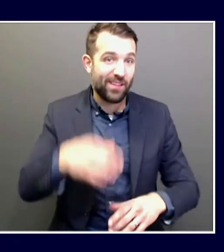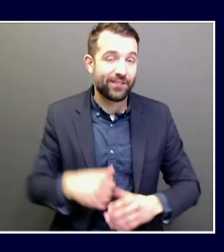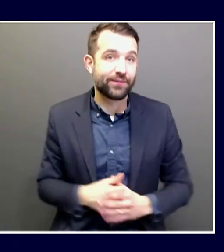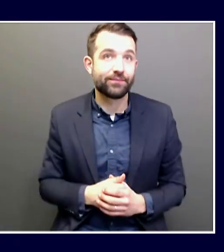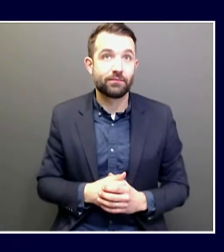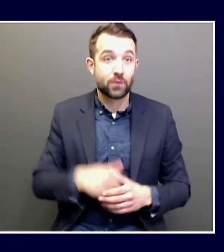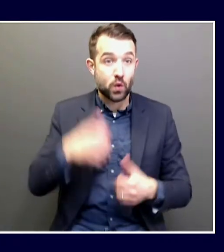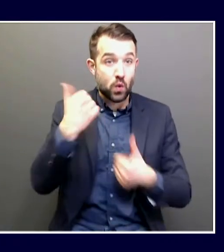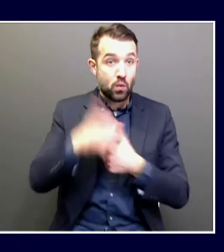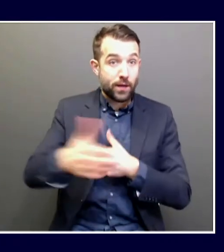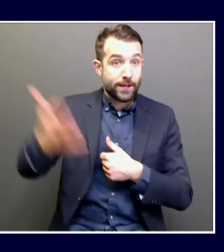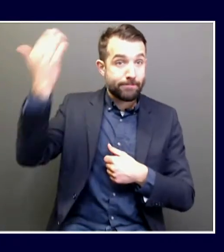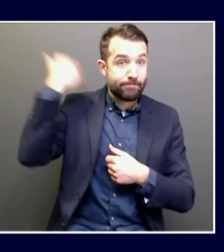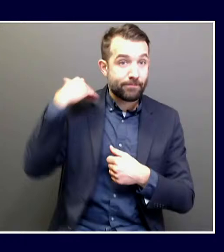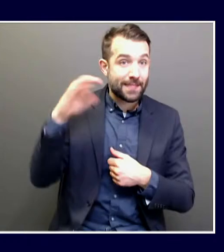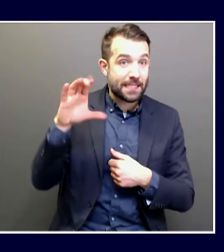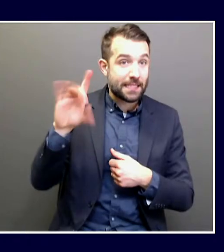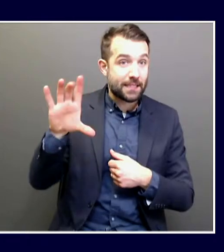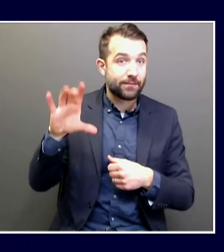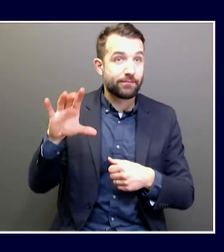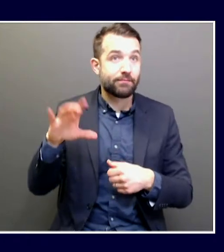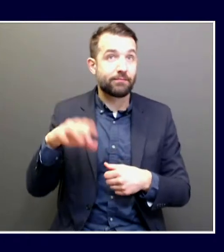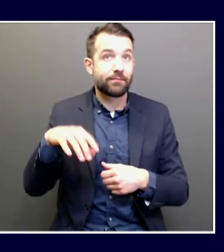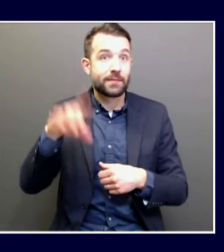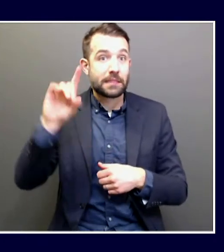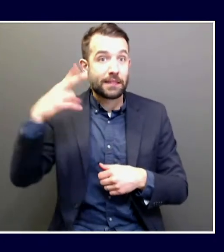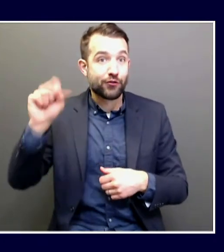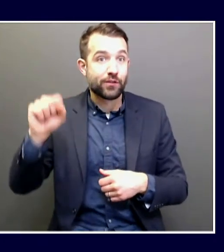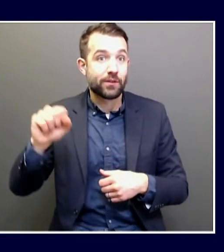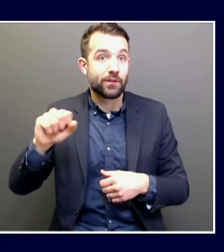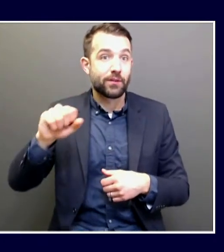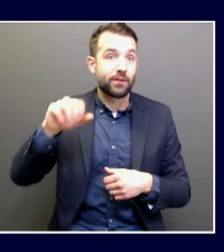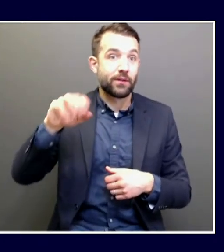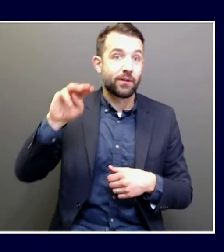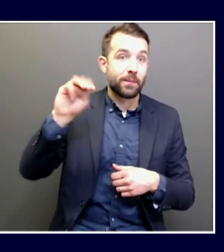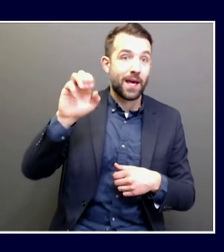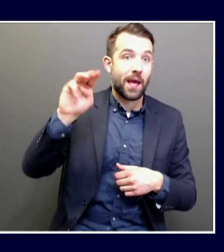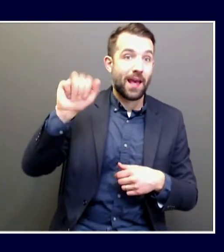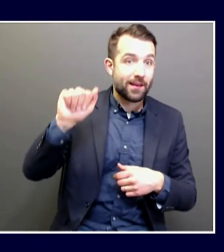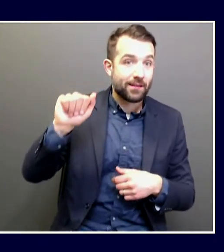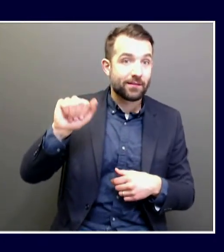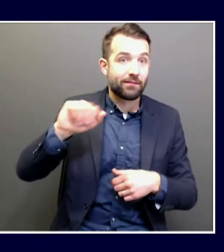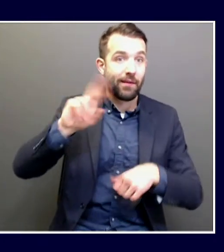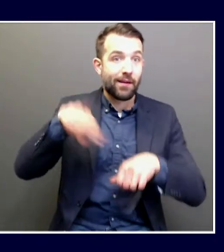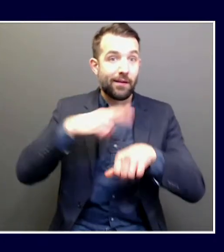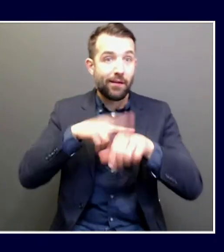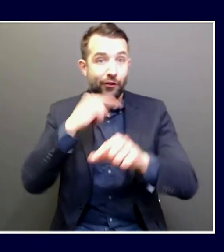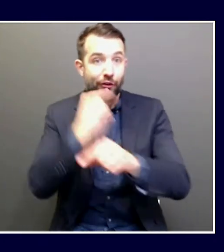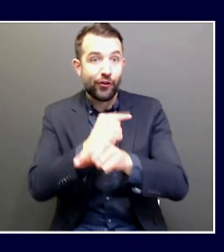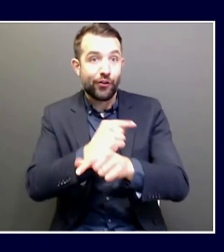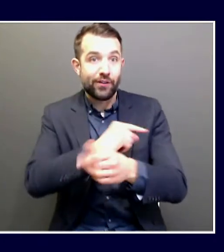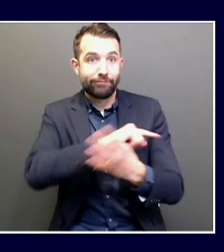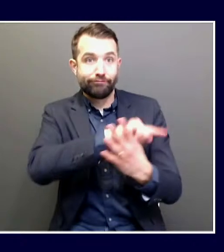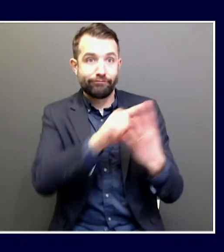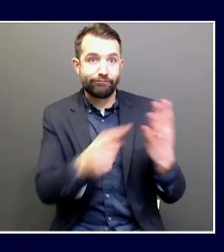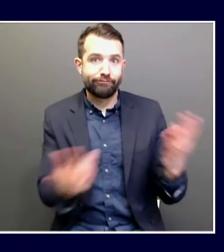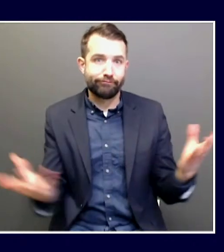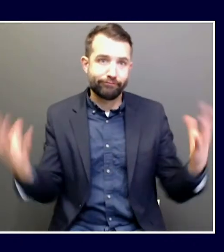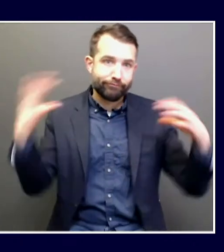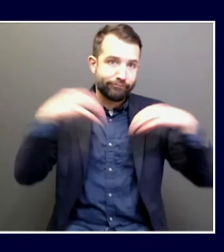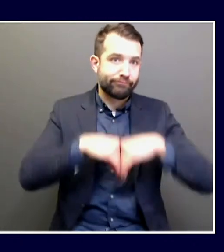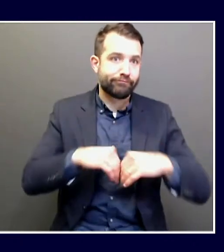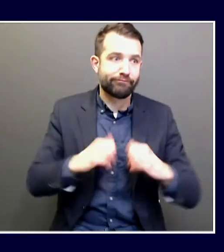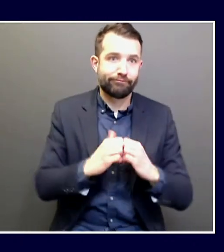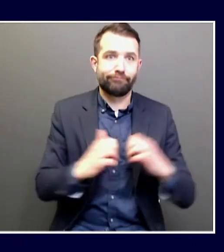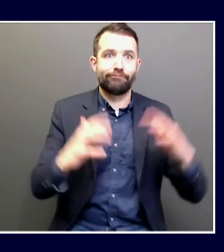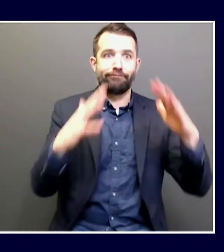the Maine Emergency Management Agency, and the Maine National Guard opened that site on December 7th in